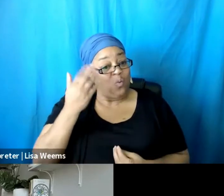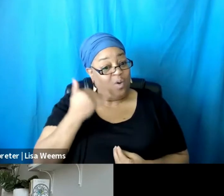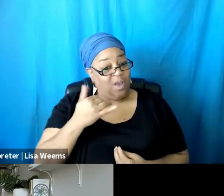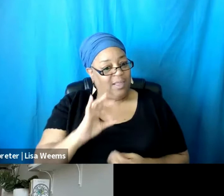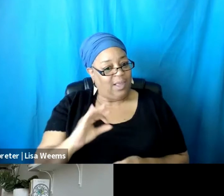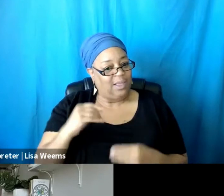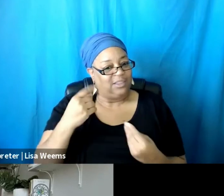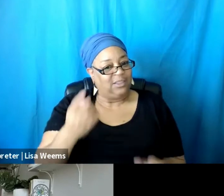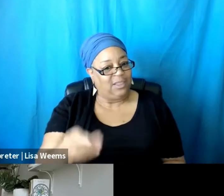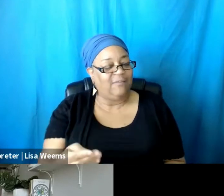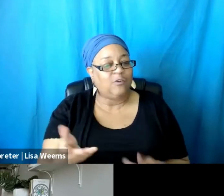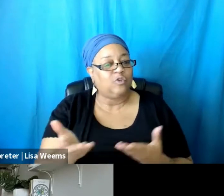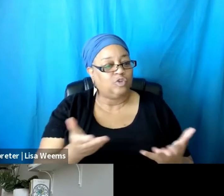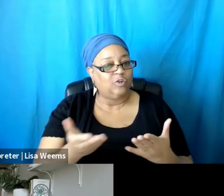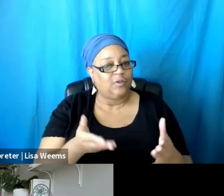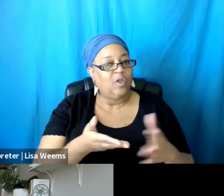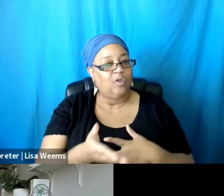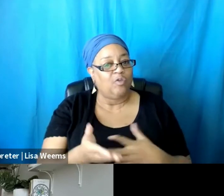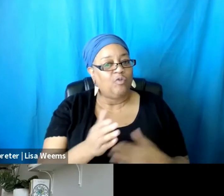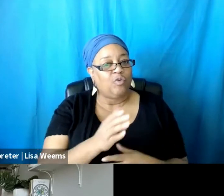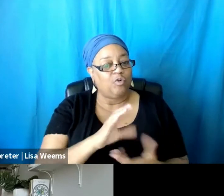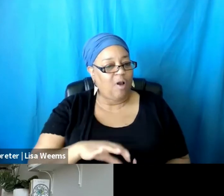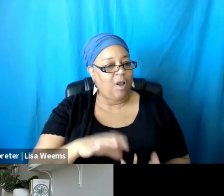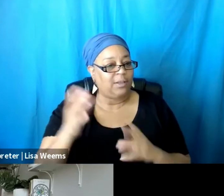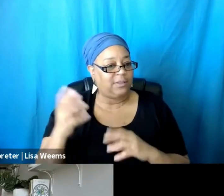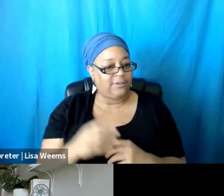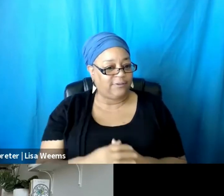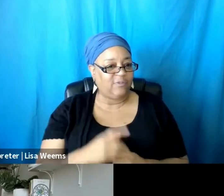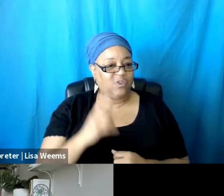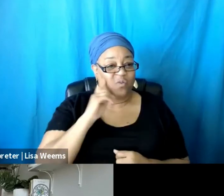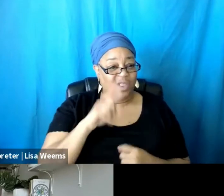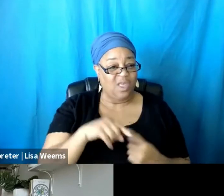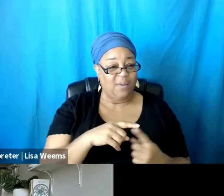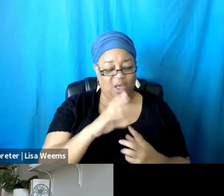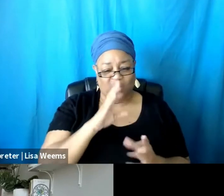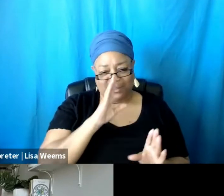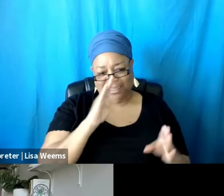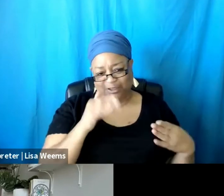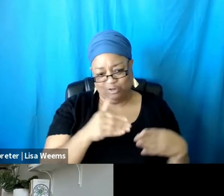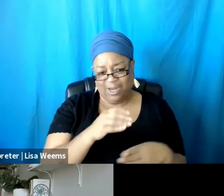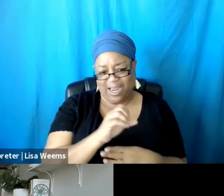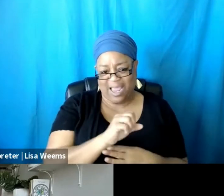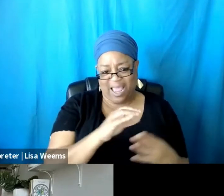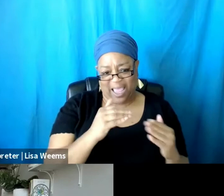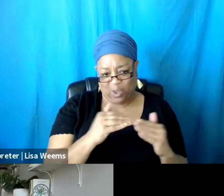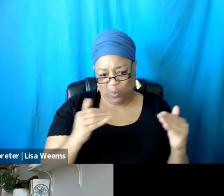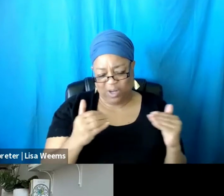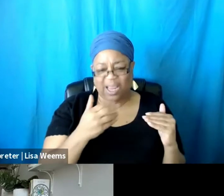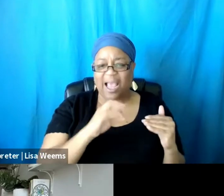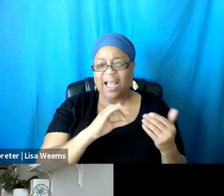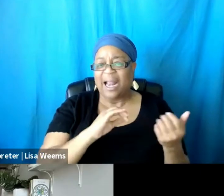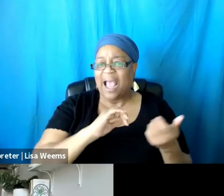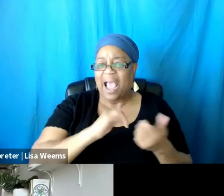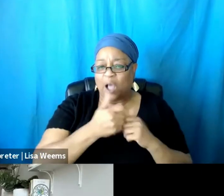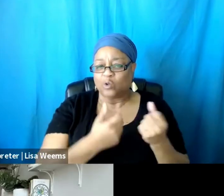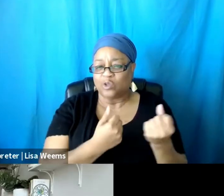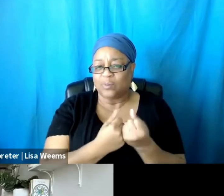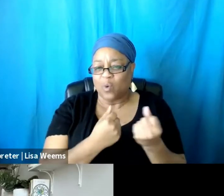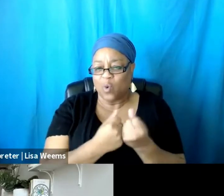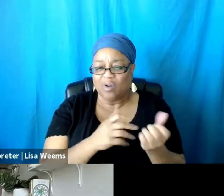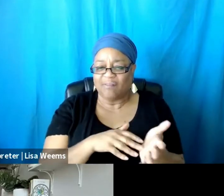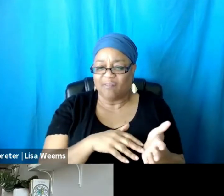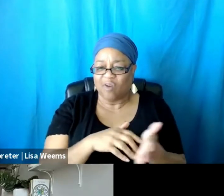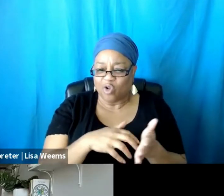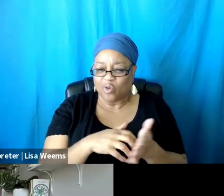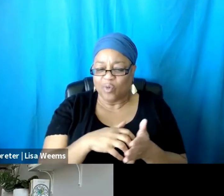crisis. So as you think about centering equity and addressing how to support vulnerable populations in disasters,